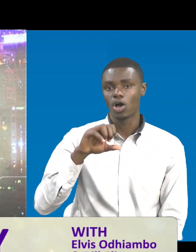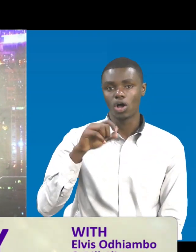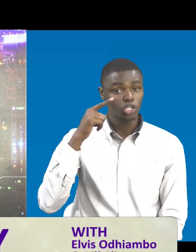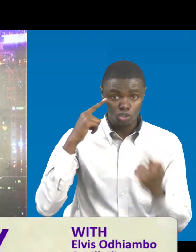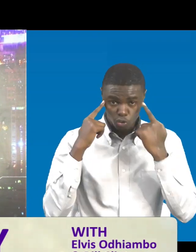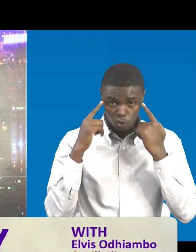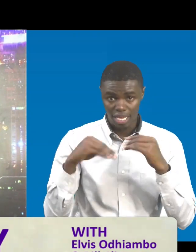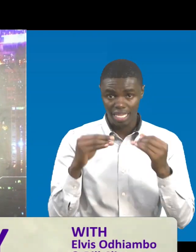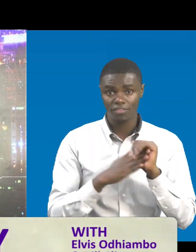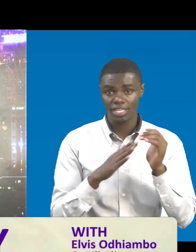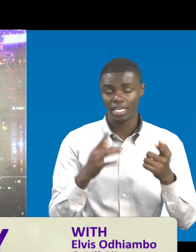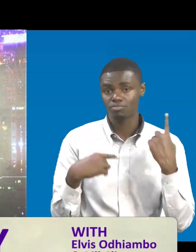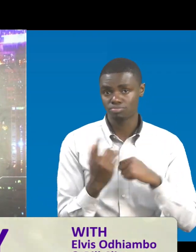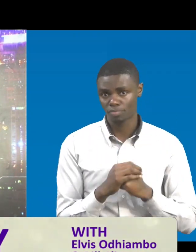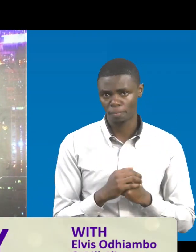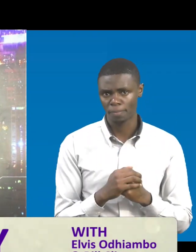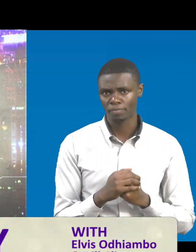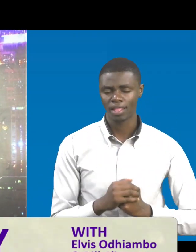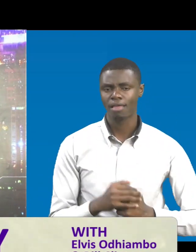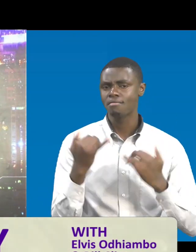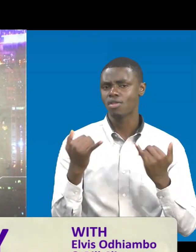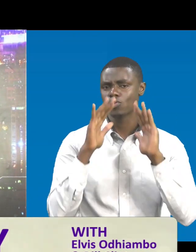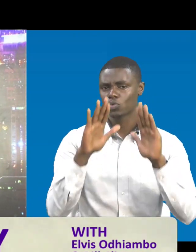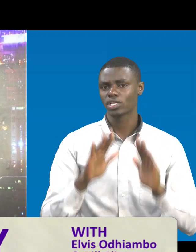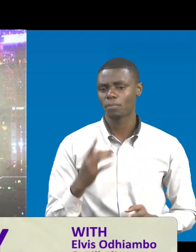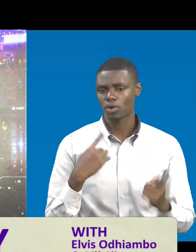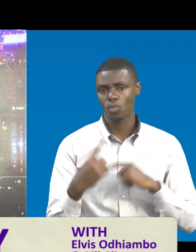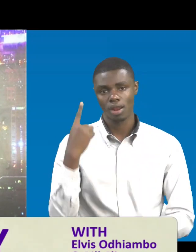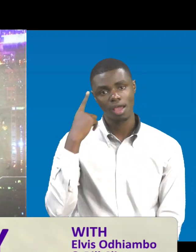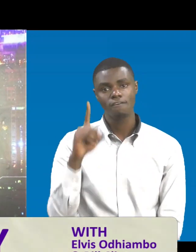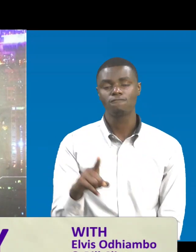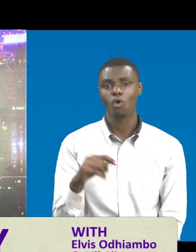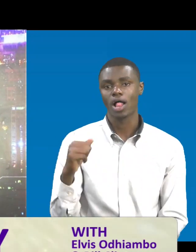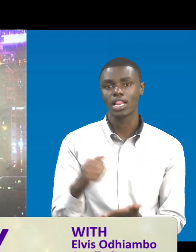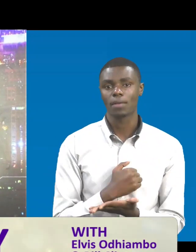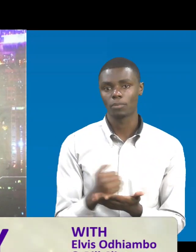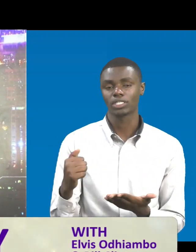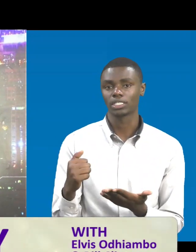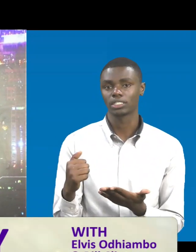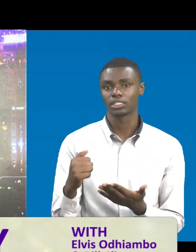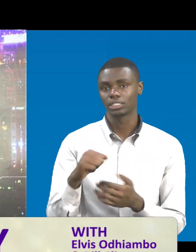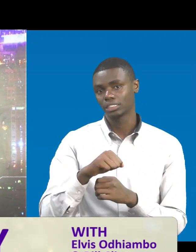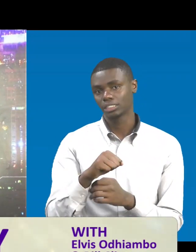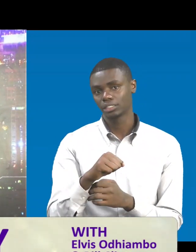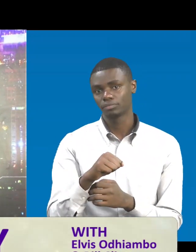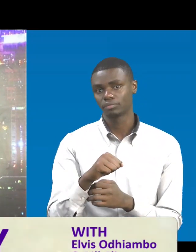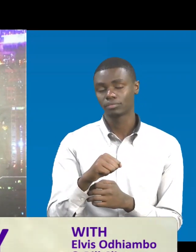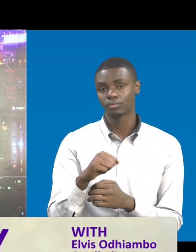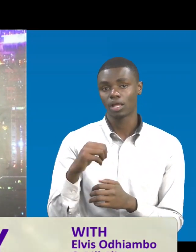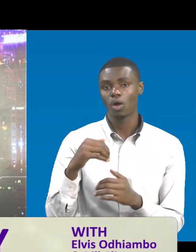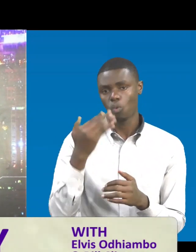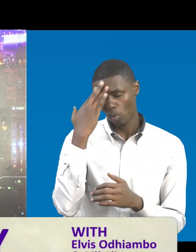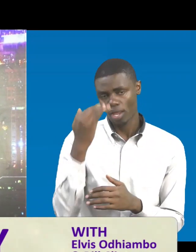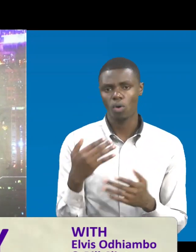also gave the leaders a win. Now it was quite an important win for the Postecoglou's side because they have enjoyed